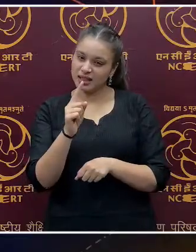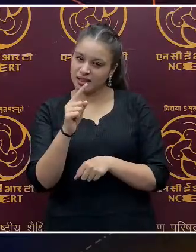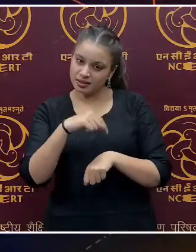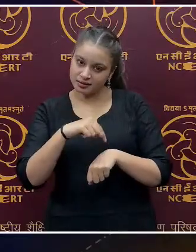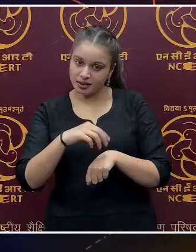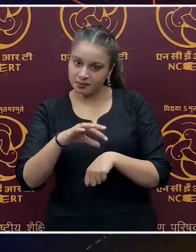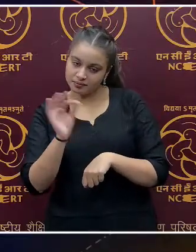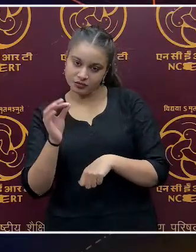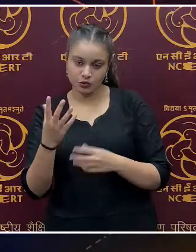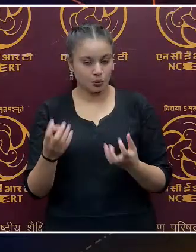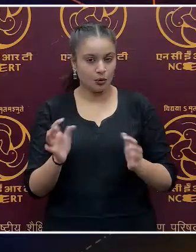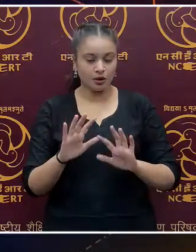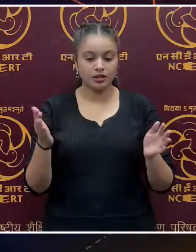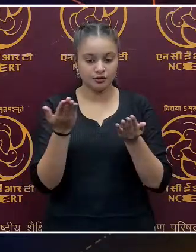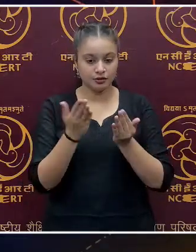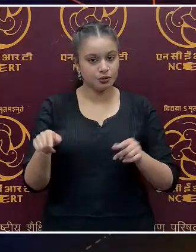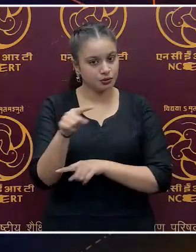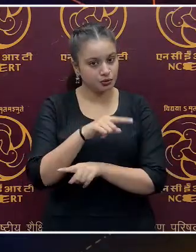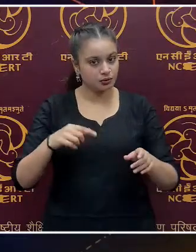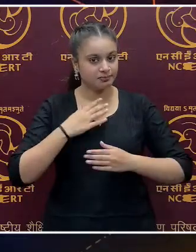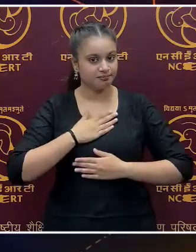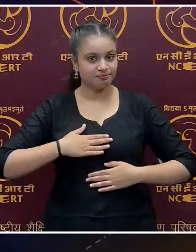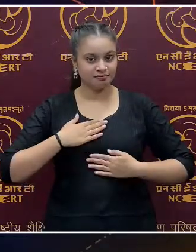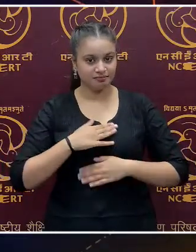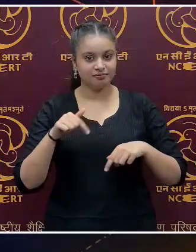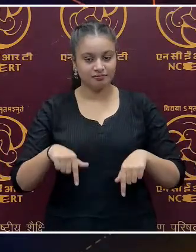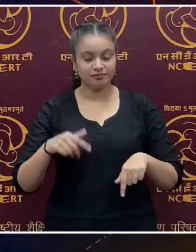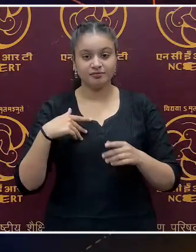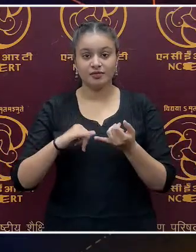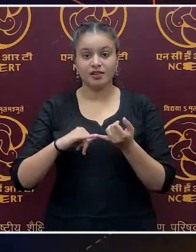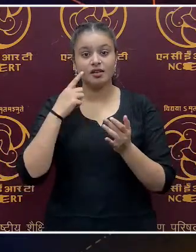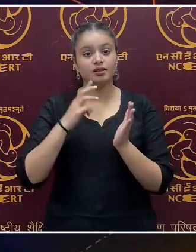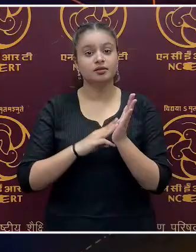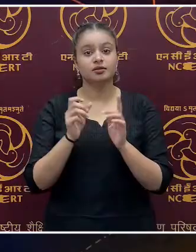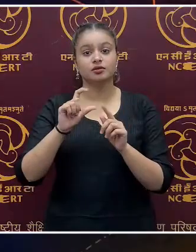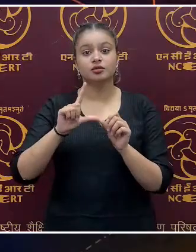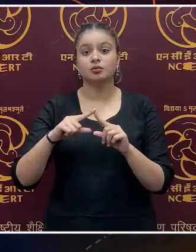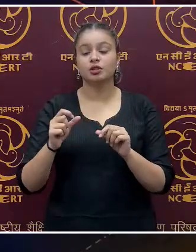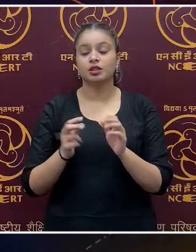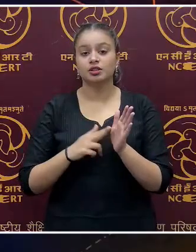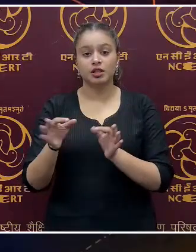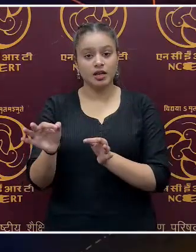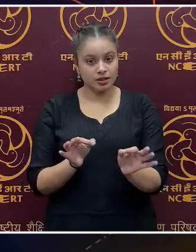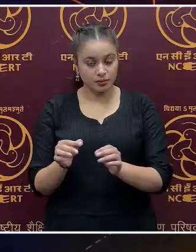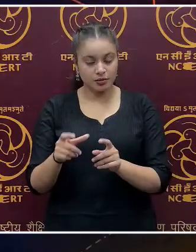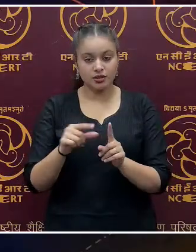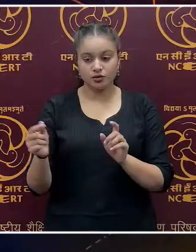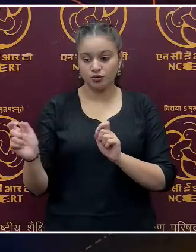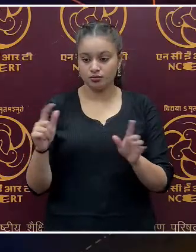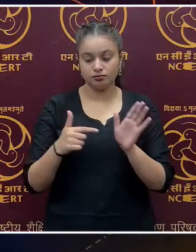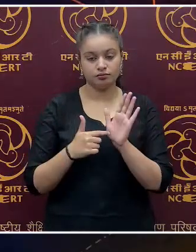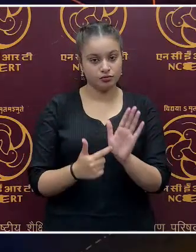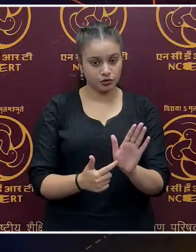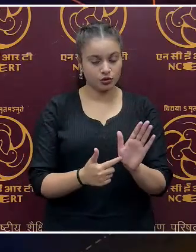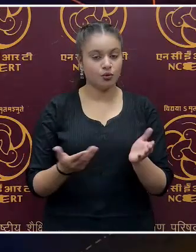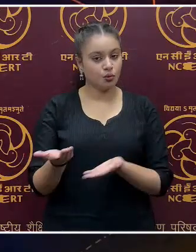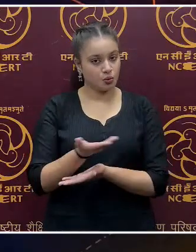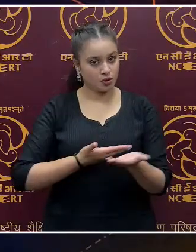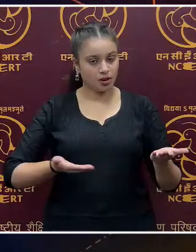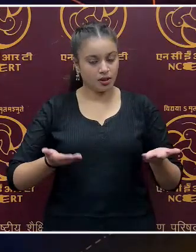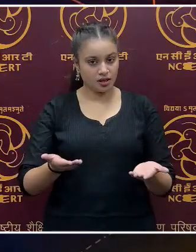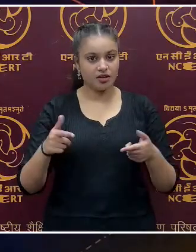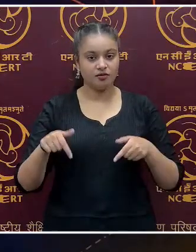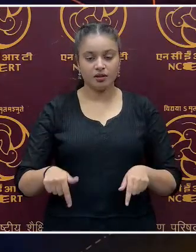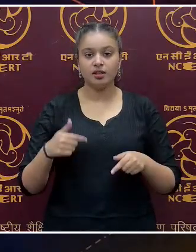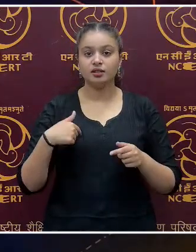the students, you are going to enjoy this particular simulation that we are going to demonstrate in front of all of you.